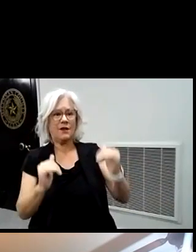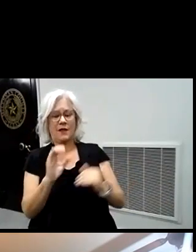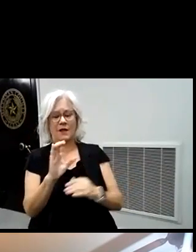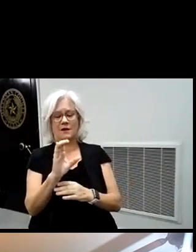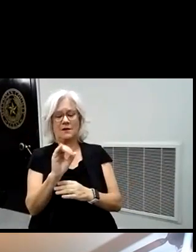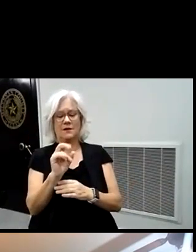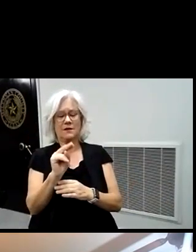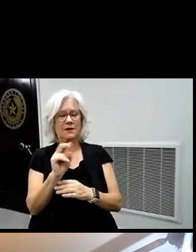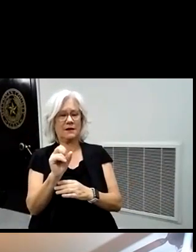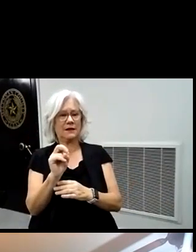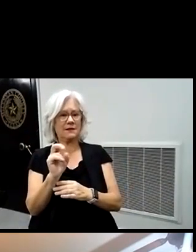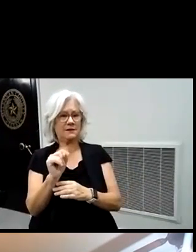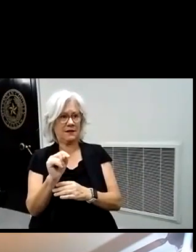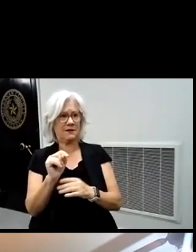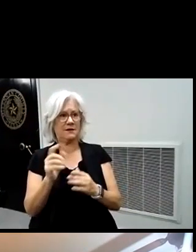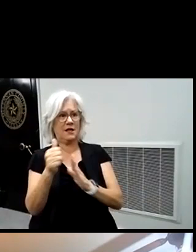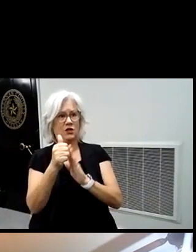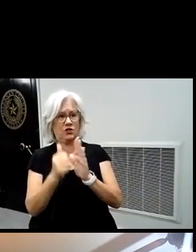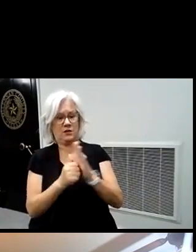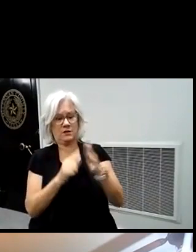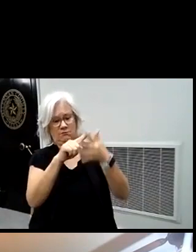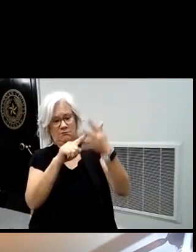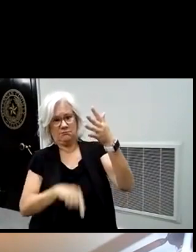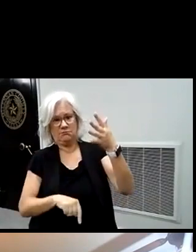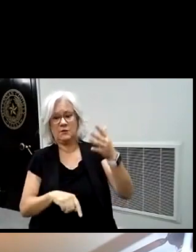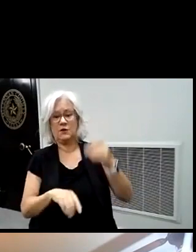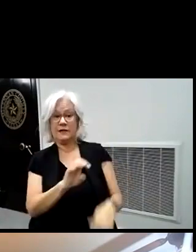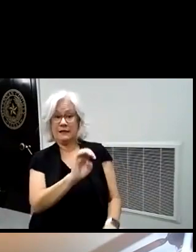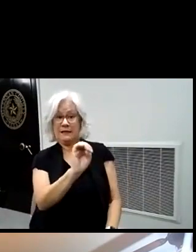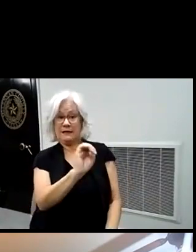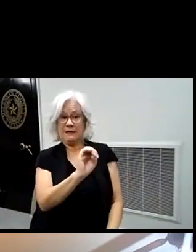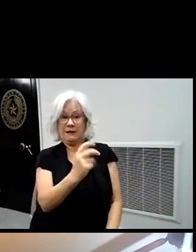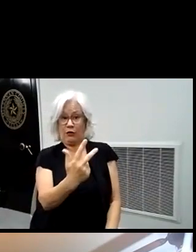agenda. I'd like to recommend the pulls of E3B,